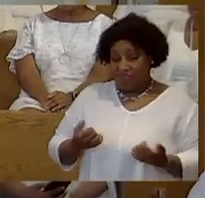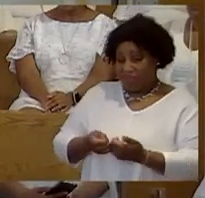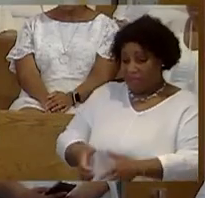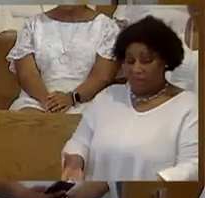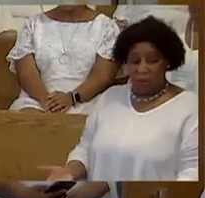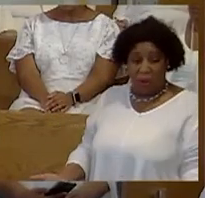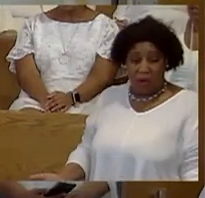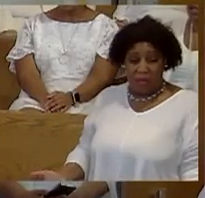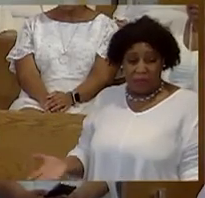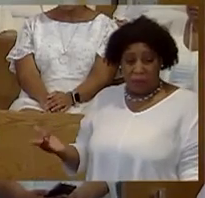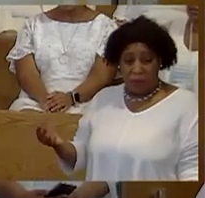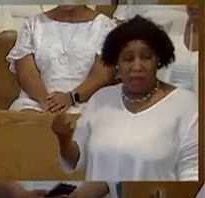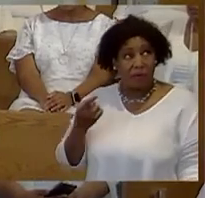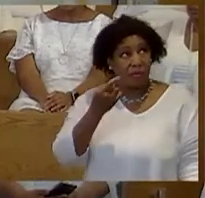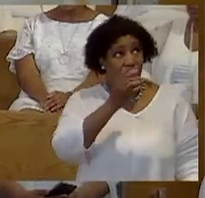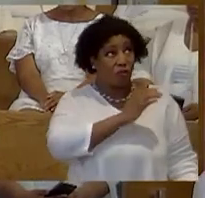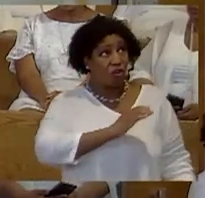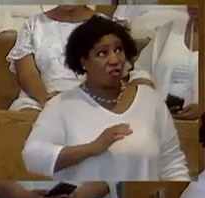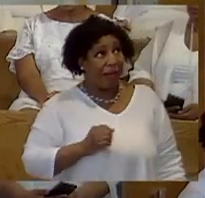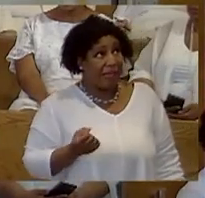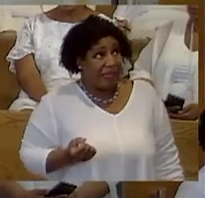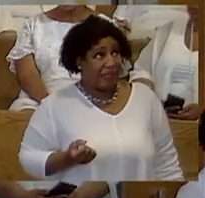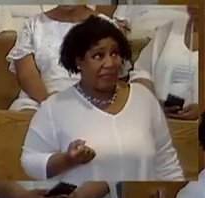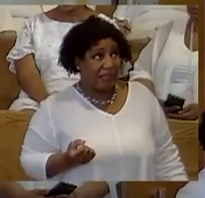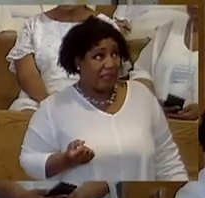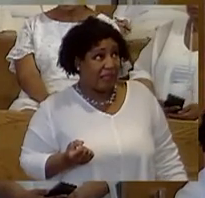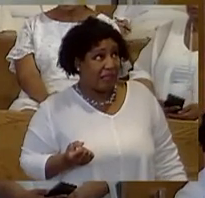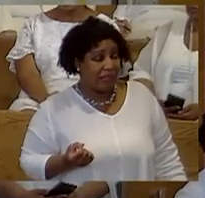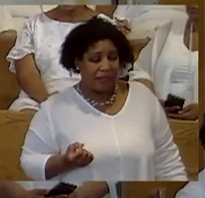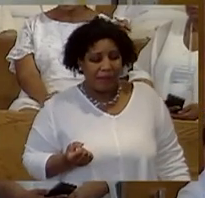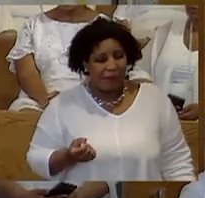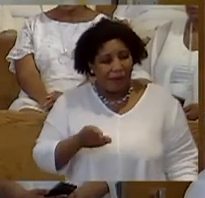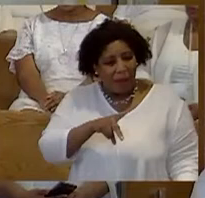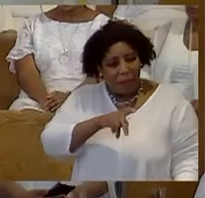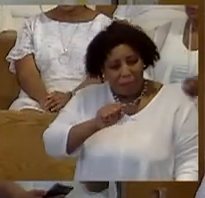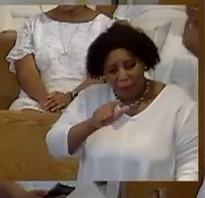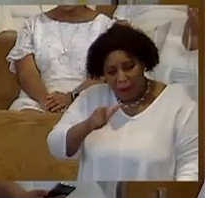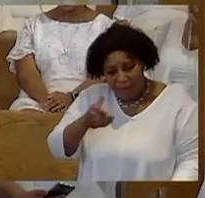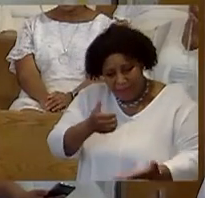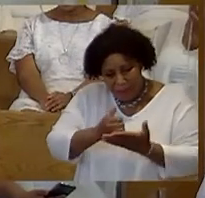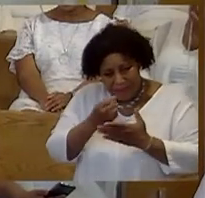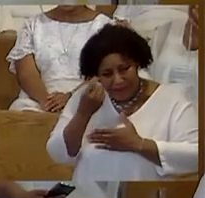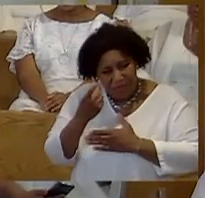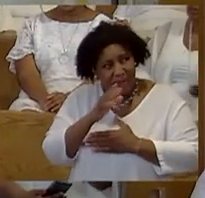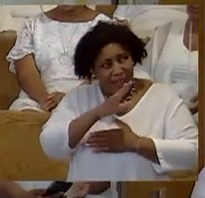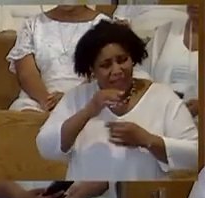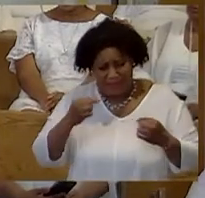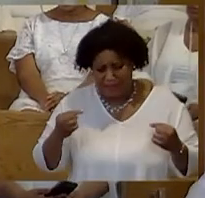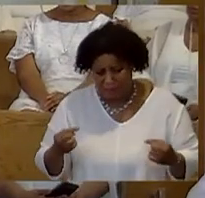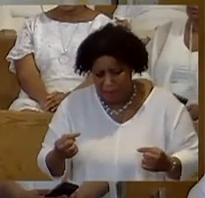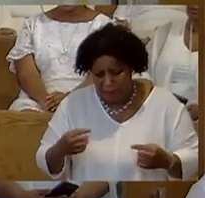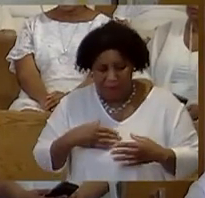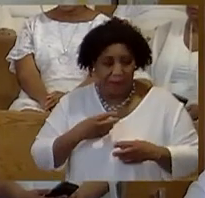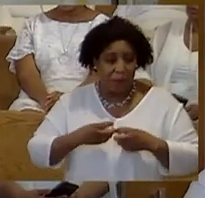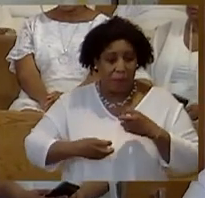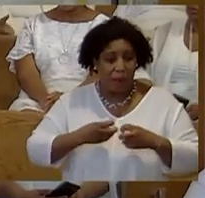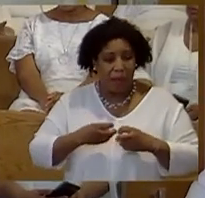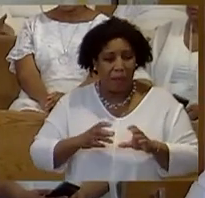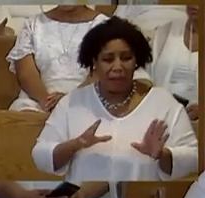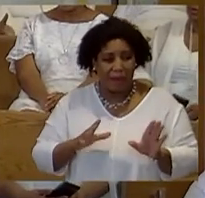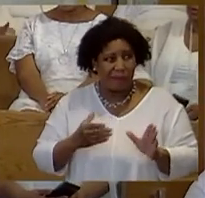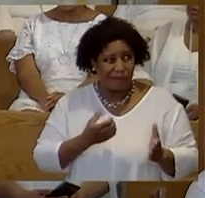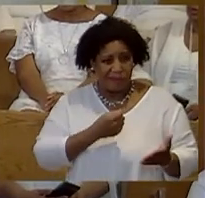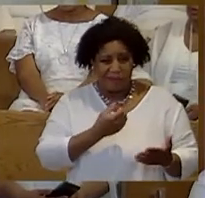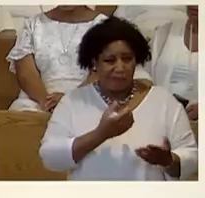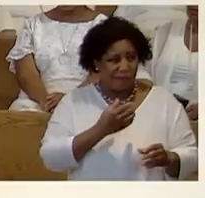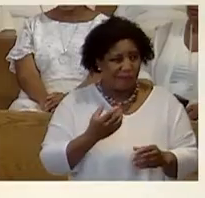the sake of Christ. And Paul has given us some insight to his pain and his problem. He's